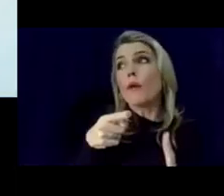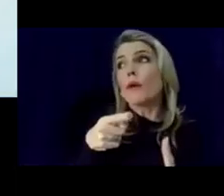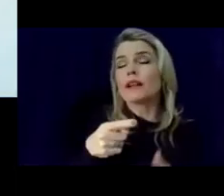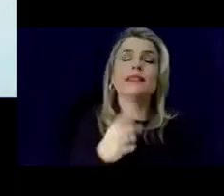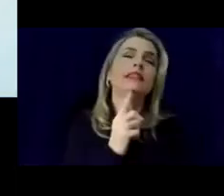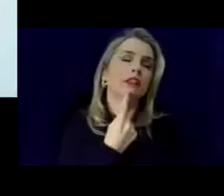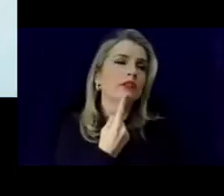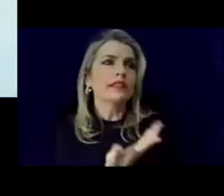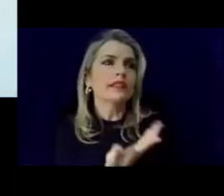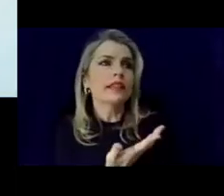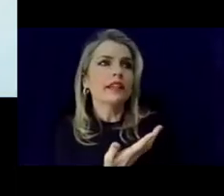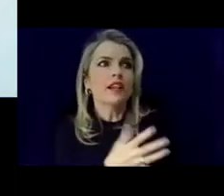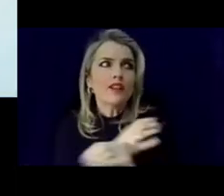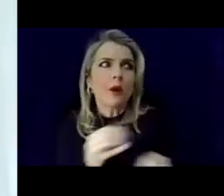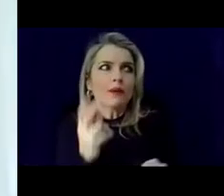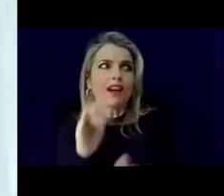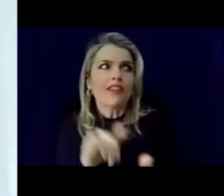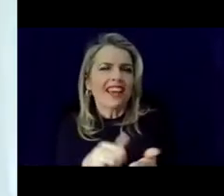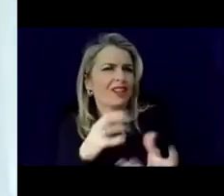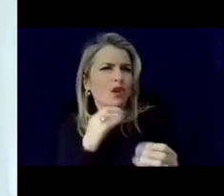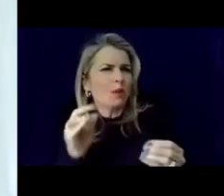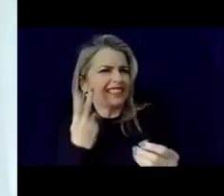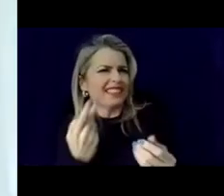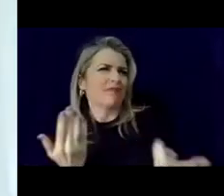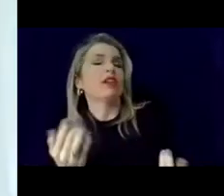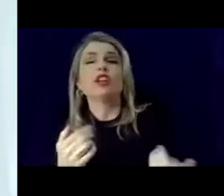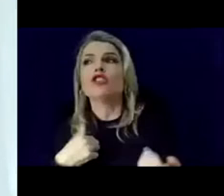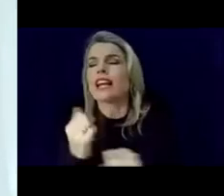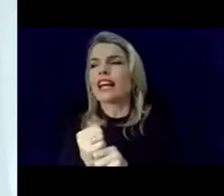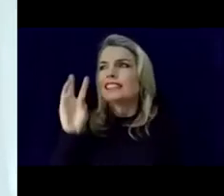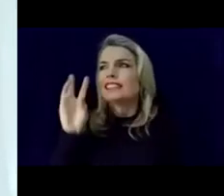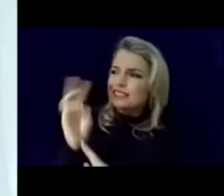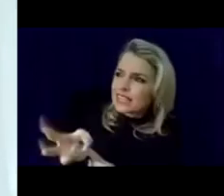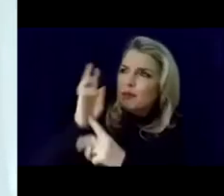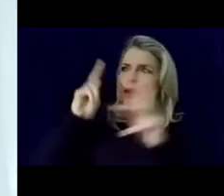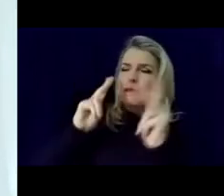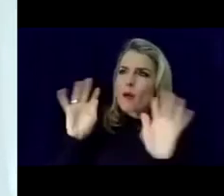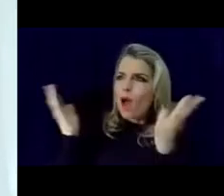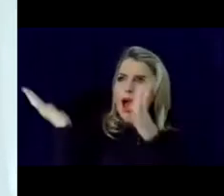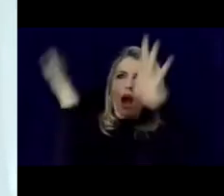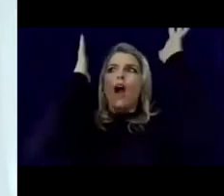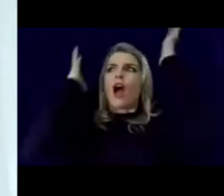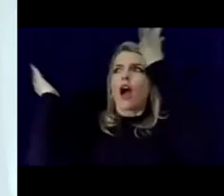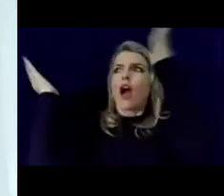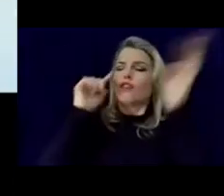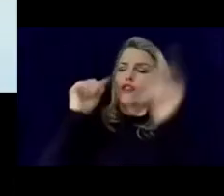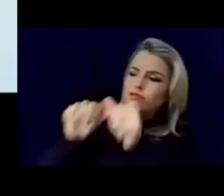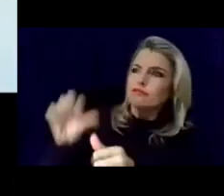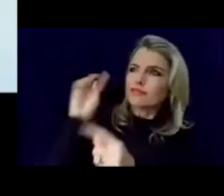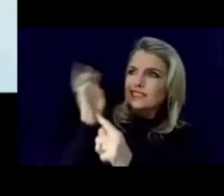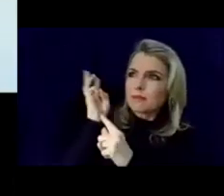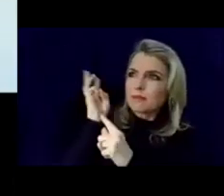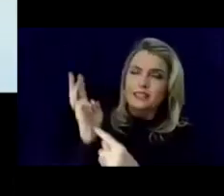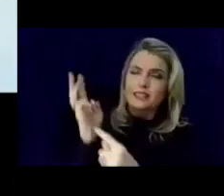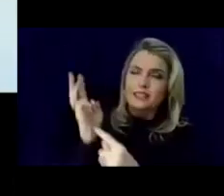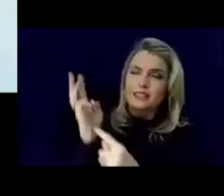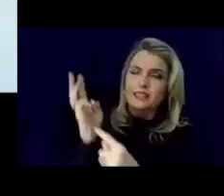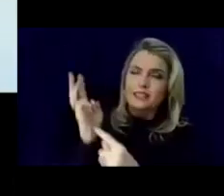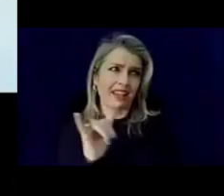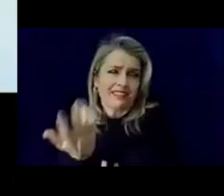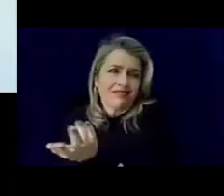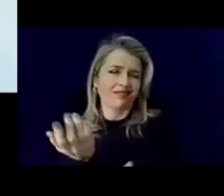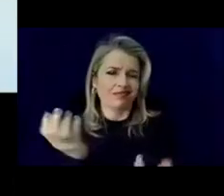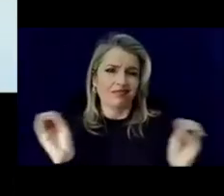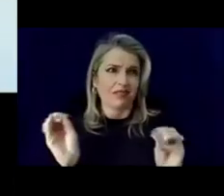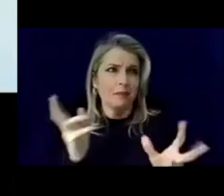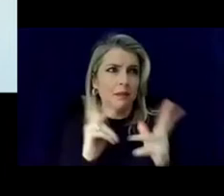Seriously? Nobody even seemed into it. She got a 6-minute standing ovation. It felt like a lecture. Made me